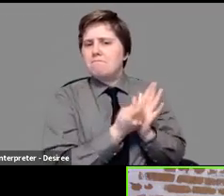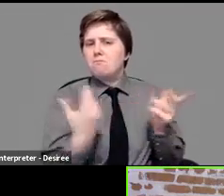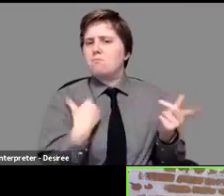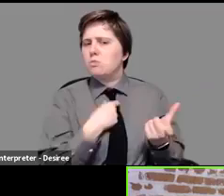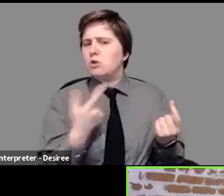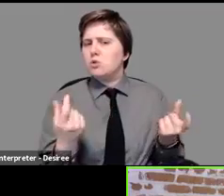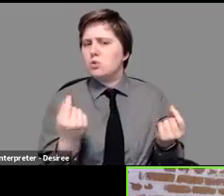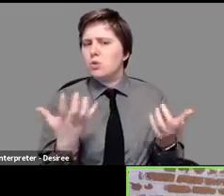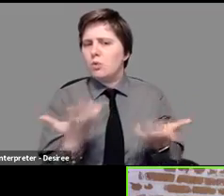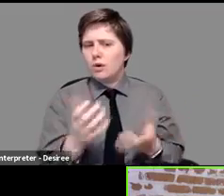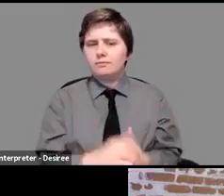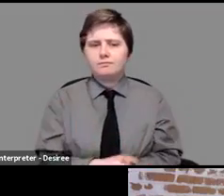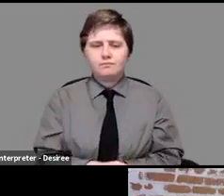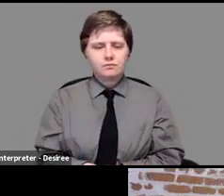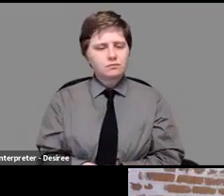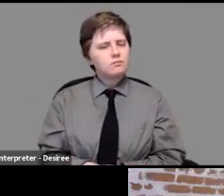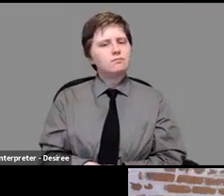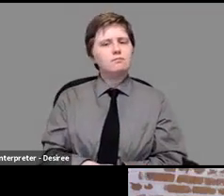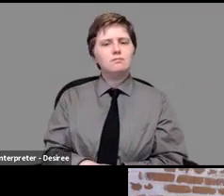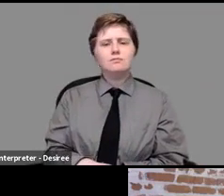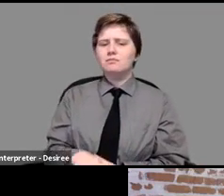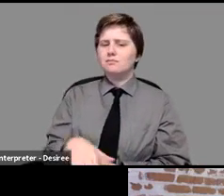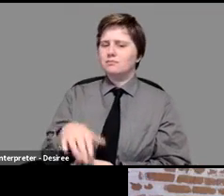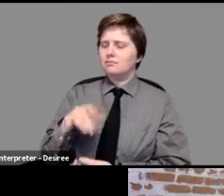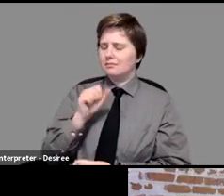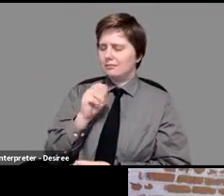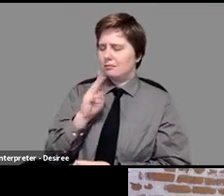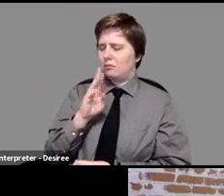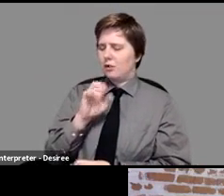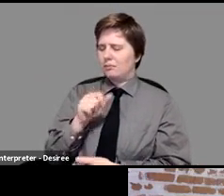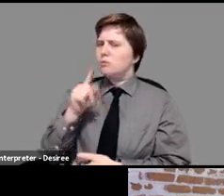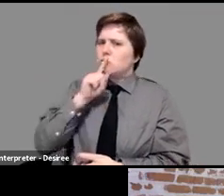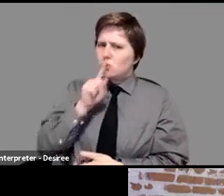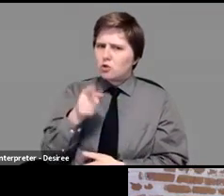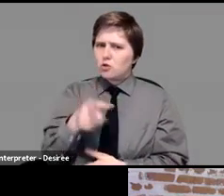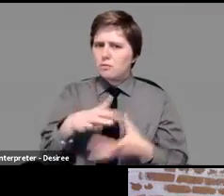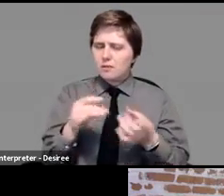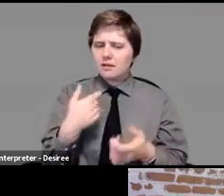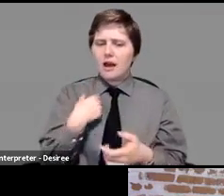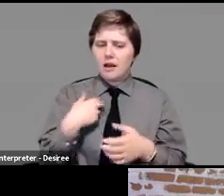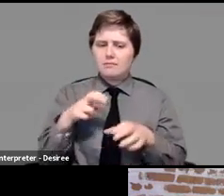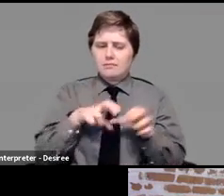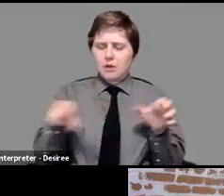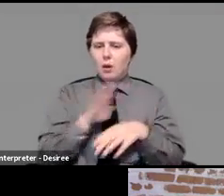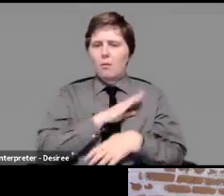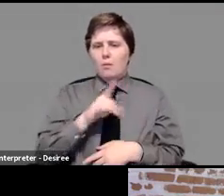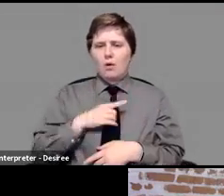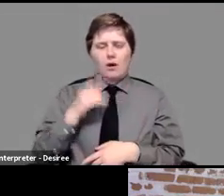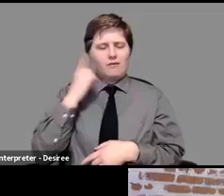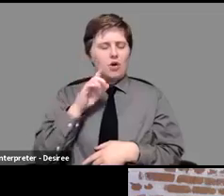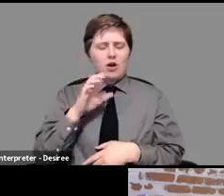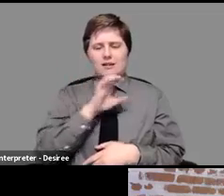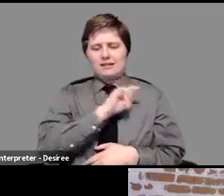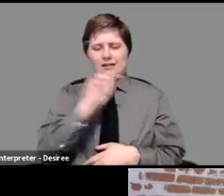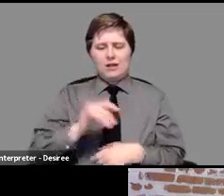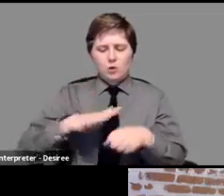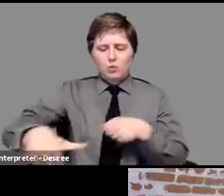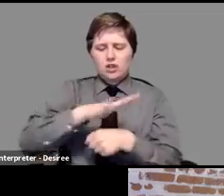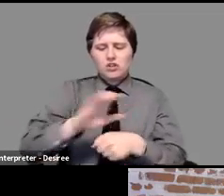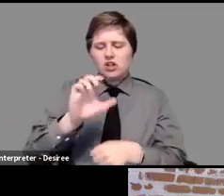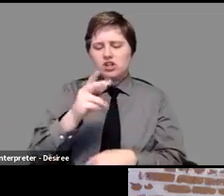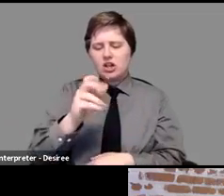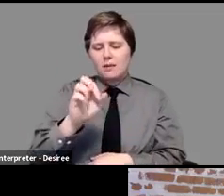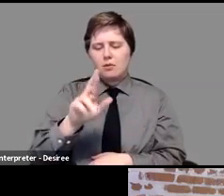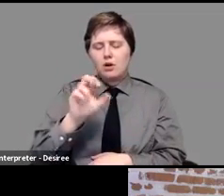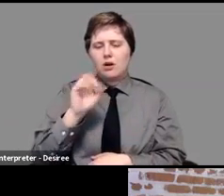marketplace? For sure. So as you mentioned earlier, I do sit on the board for the Toledo Regional Chamber of Commerce, and the Small Business Development Center